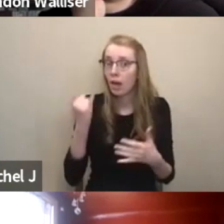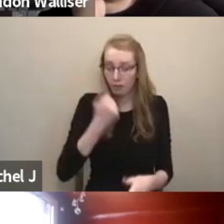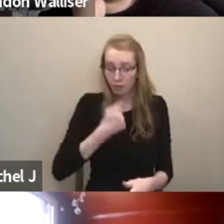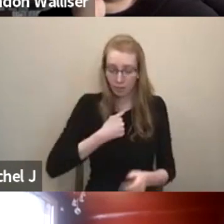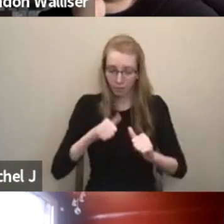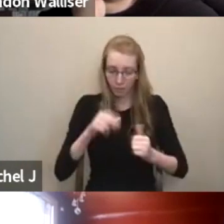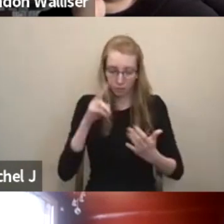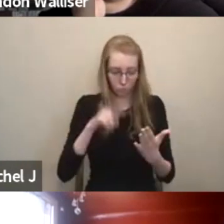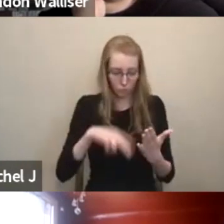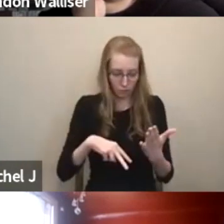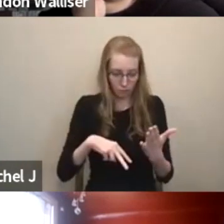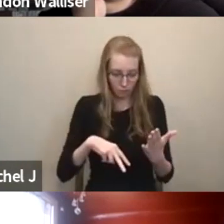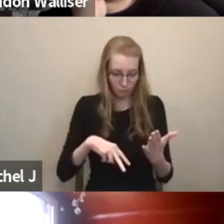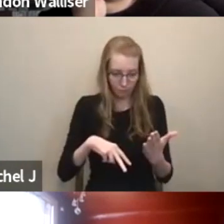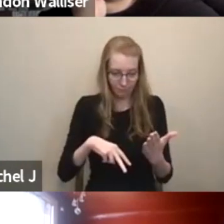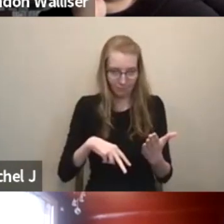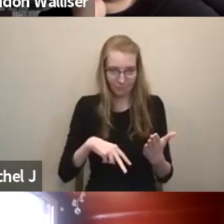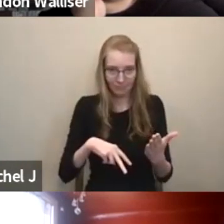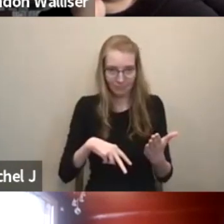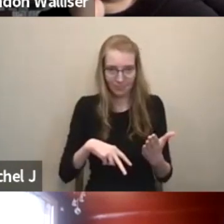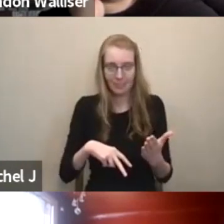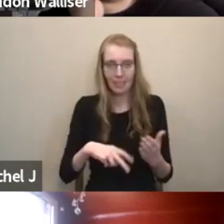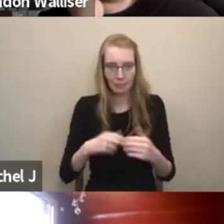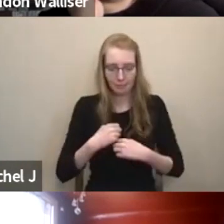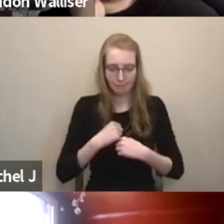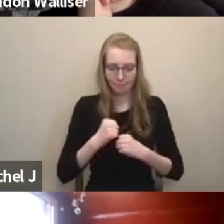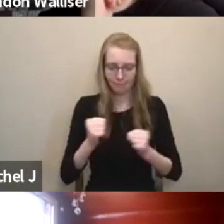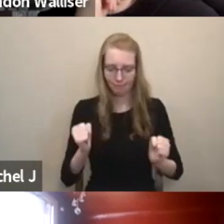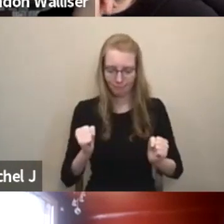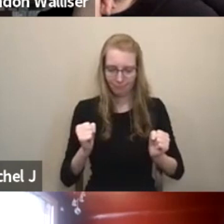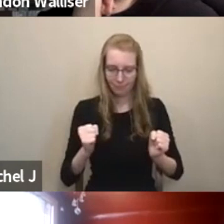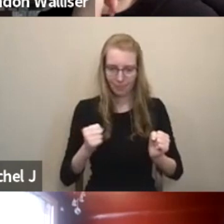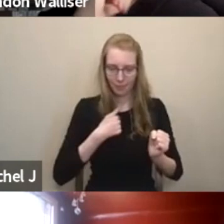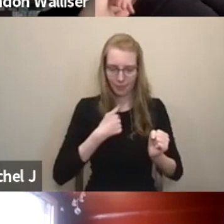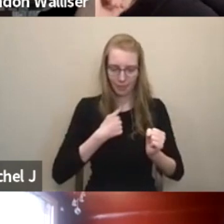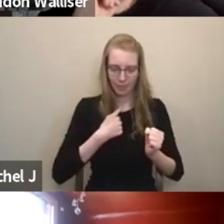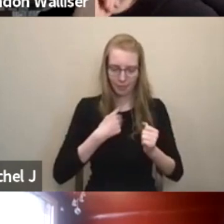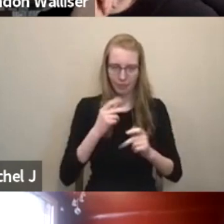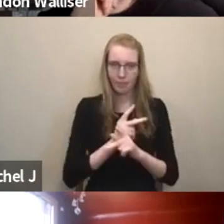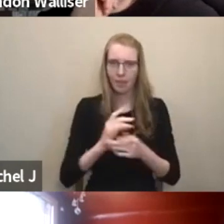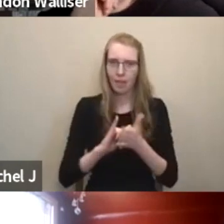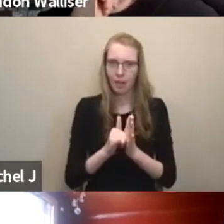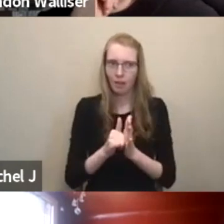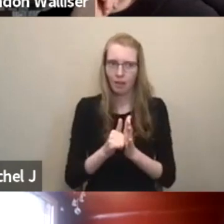so this is my full transparency, is how to promote Canadian plays, how to and serve the Canadian playwright.